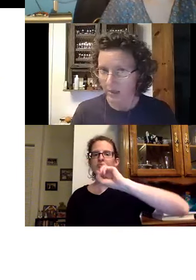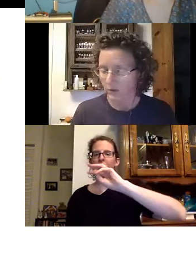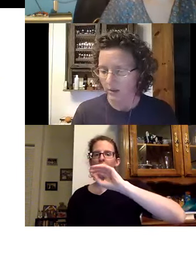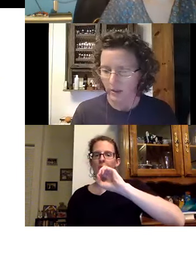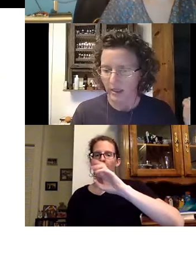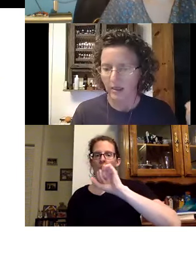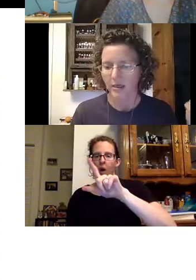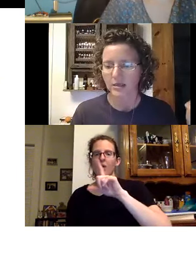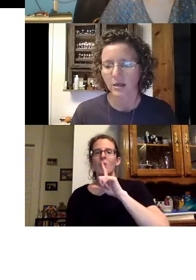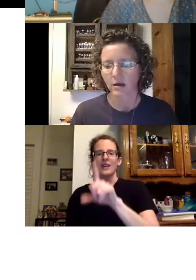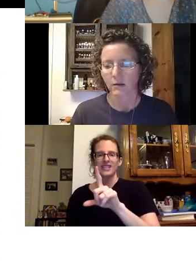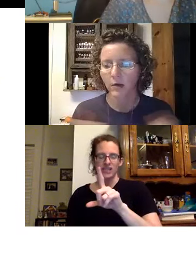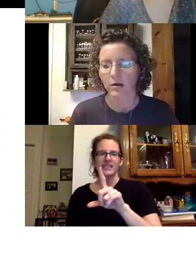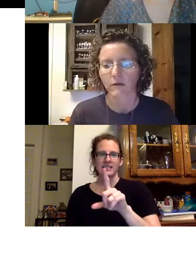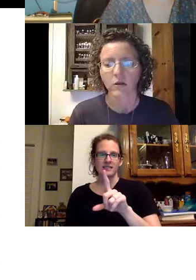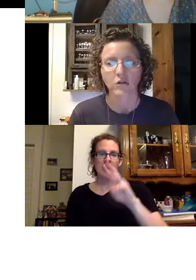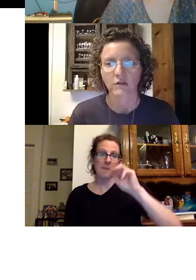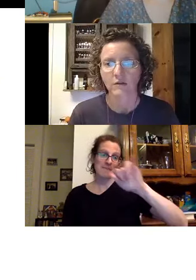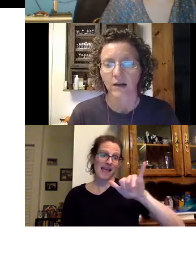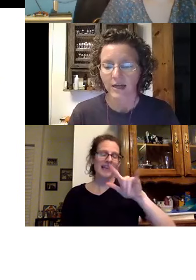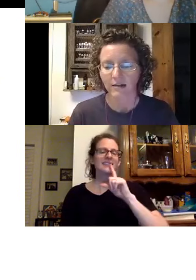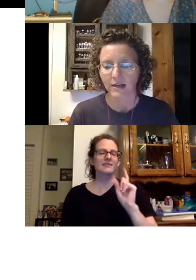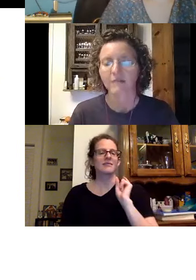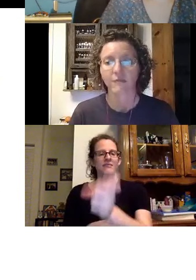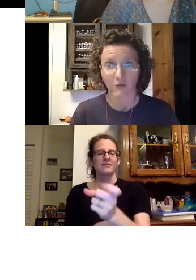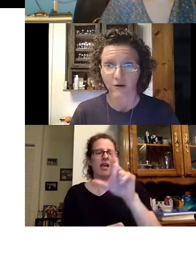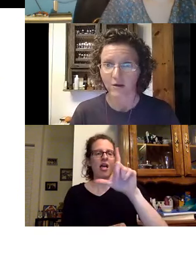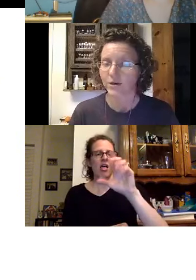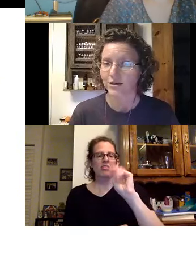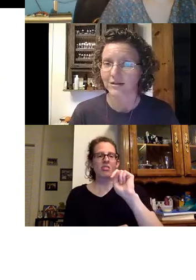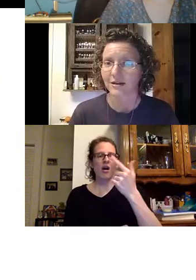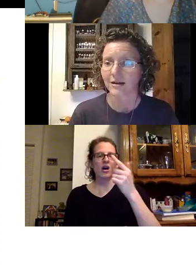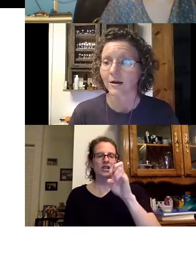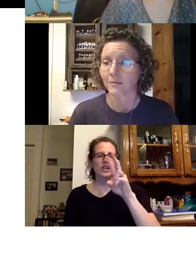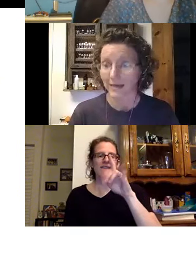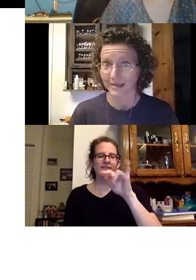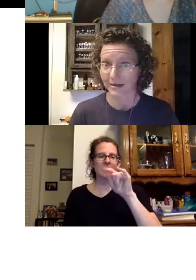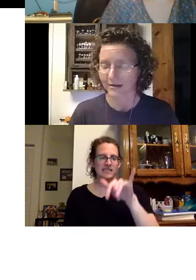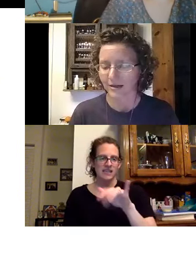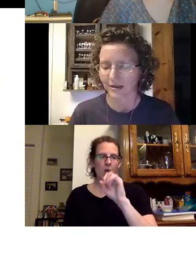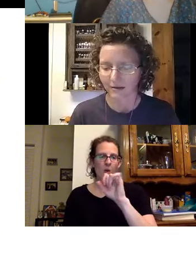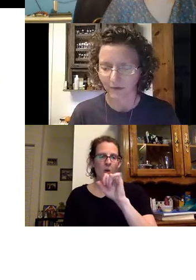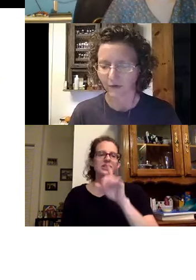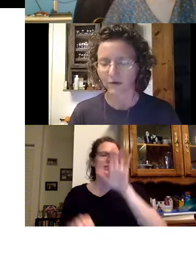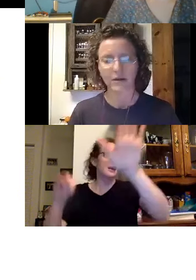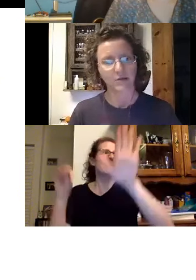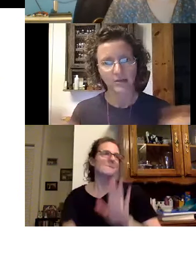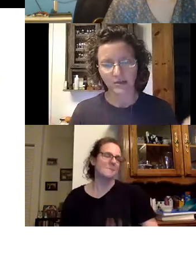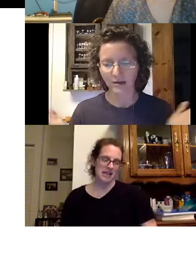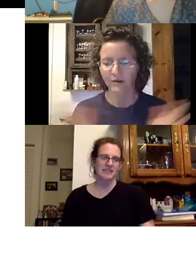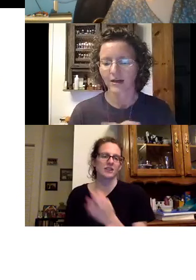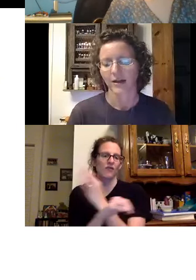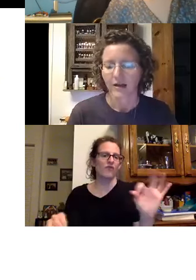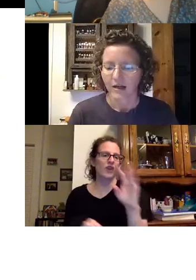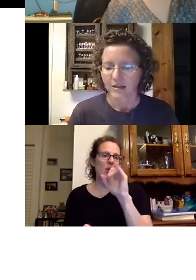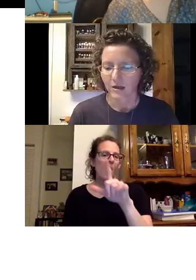May 2020 is a bottle of Longevity Vitality for free, which is amazing to get that for free, just as a